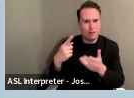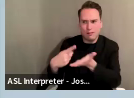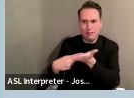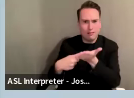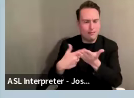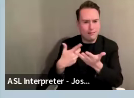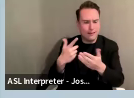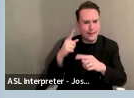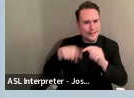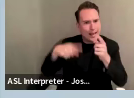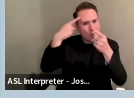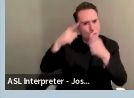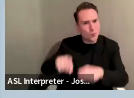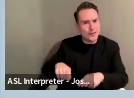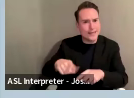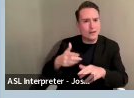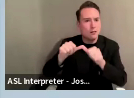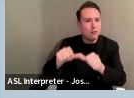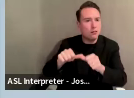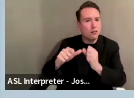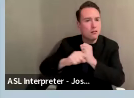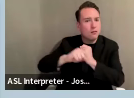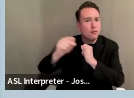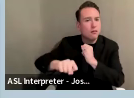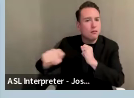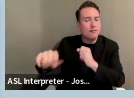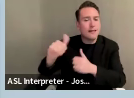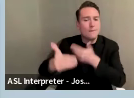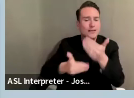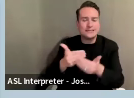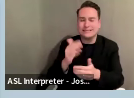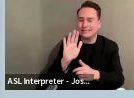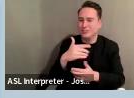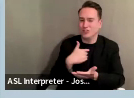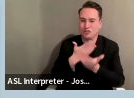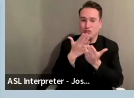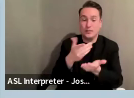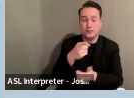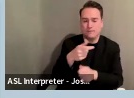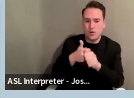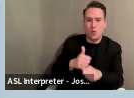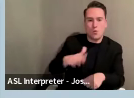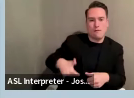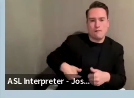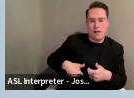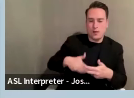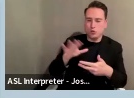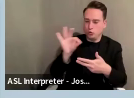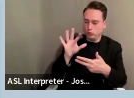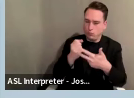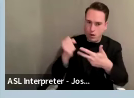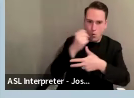to an agreement, hours could tick on, days could tick on. So it's best to go with your gut and choose the person who you think is